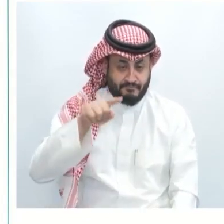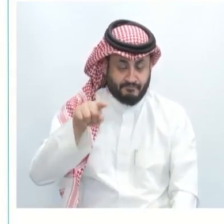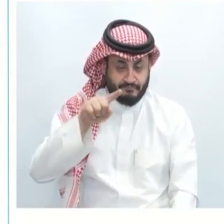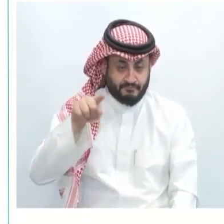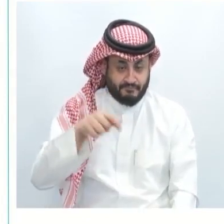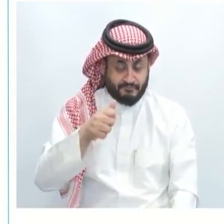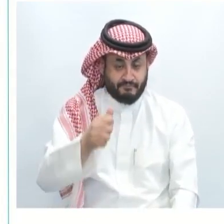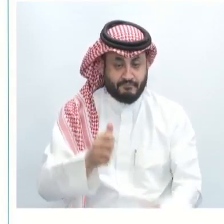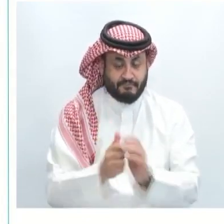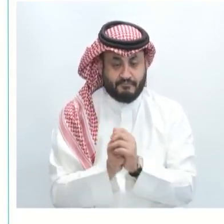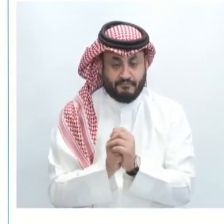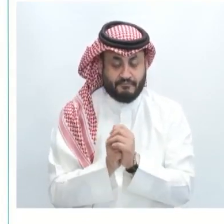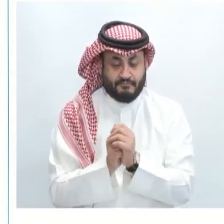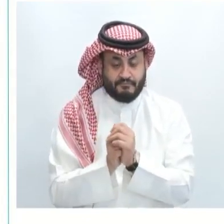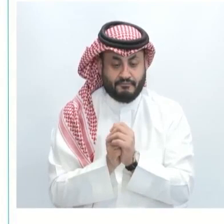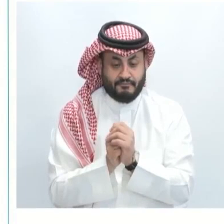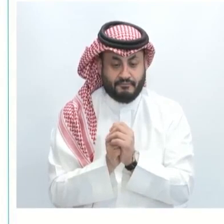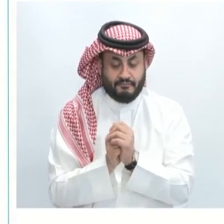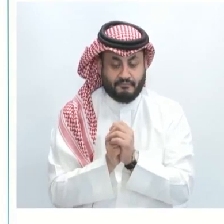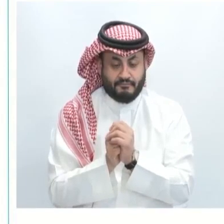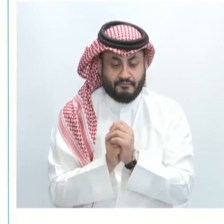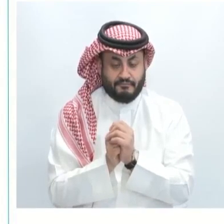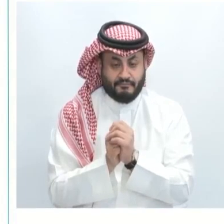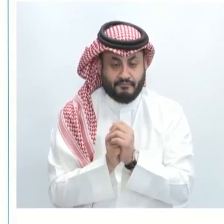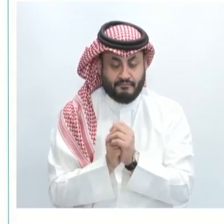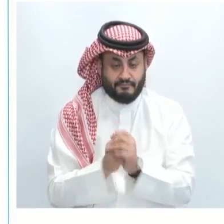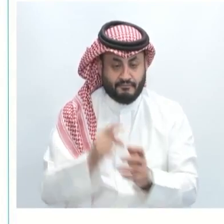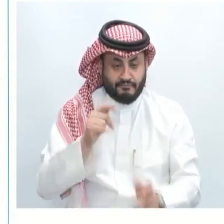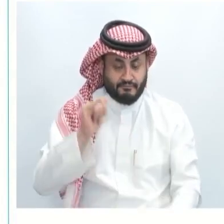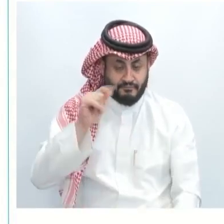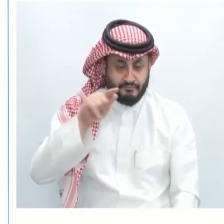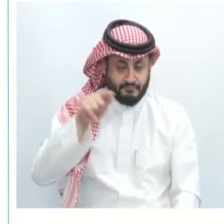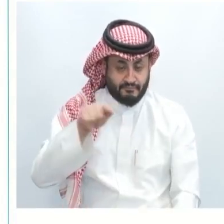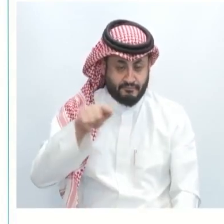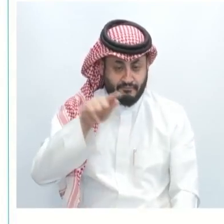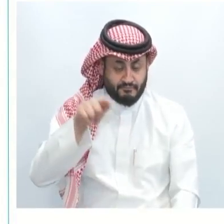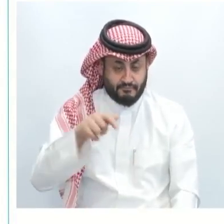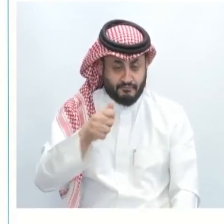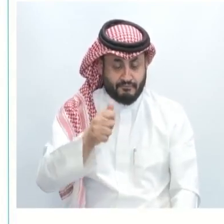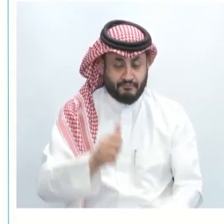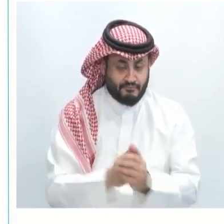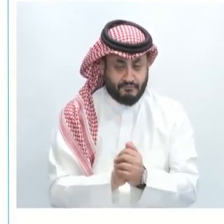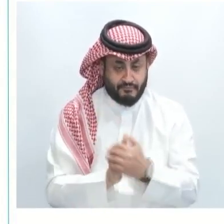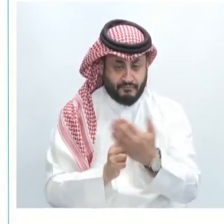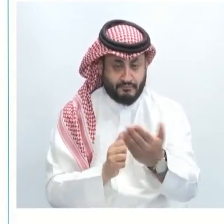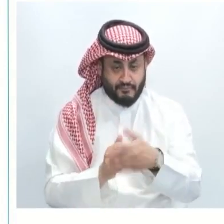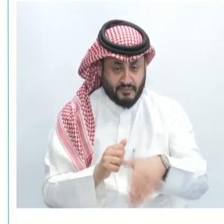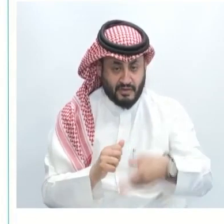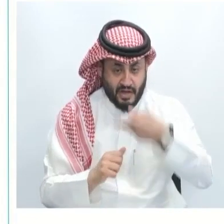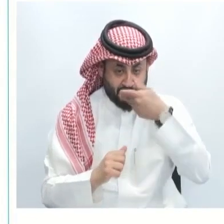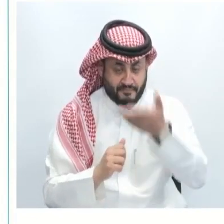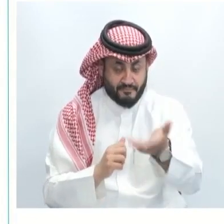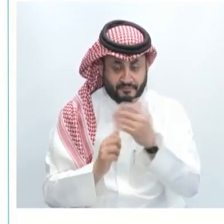about last time is pizza. Pizza. Say with me,